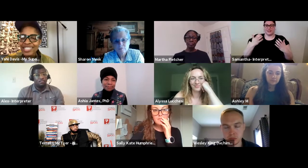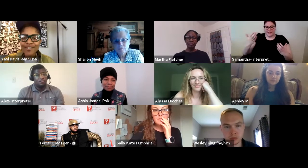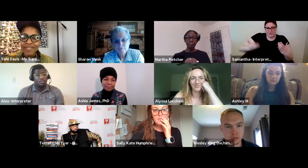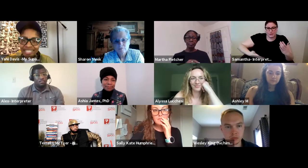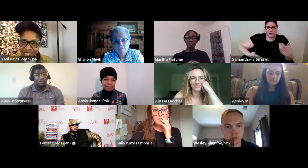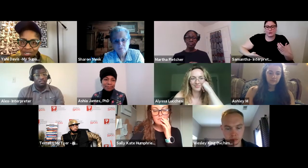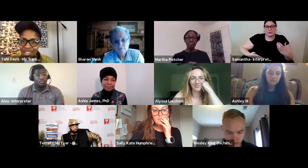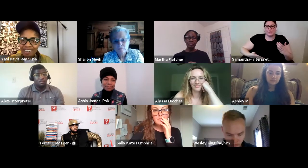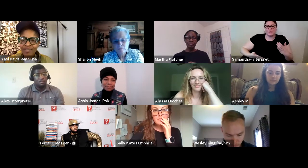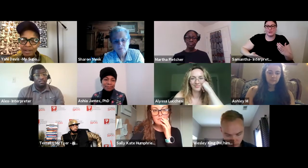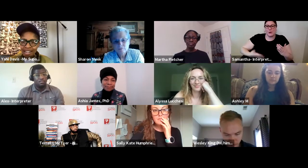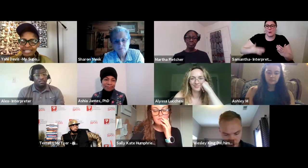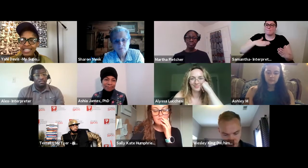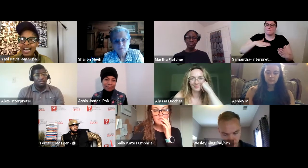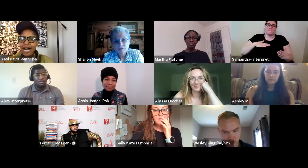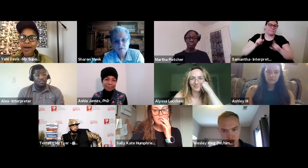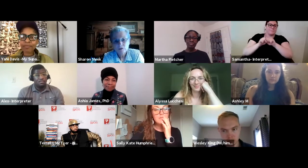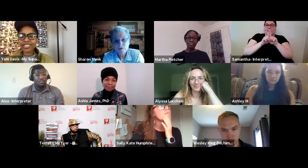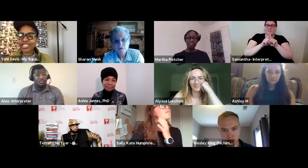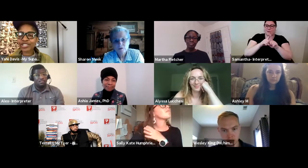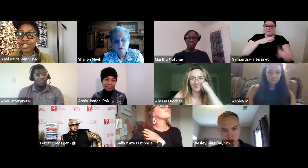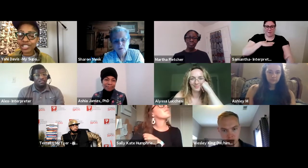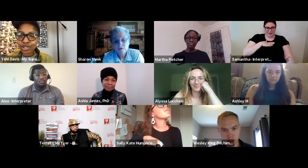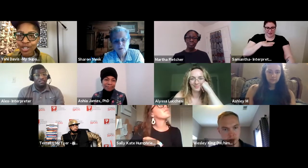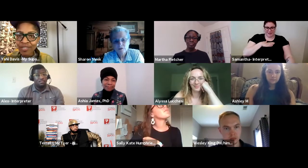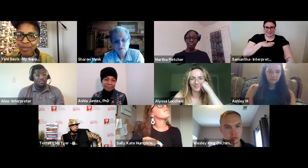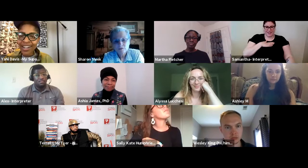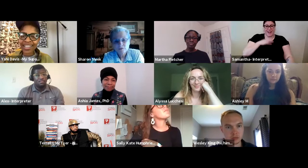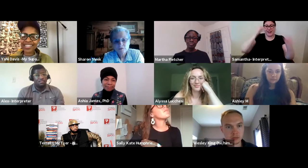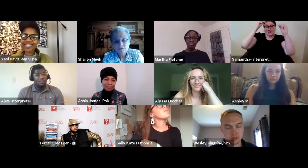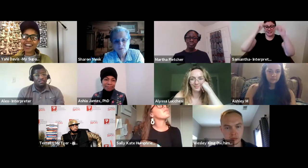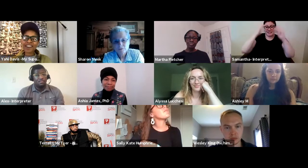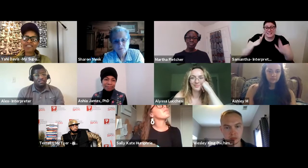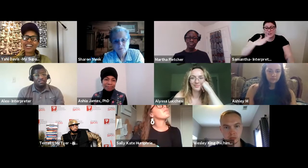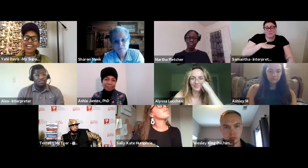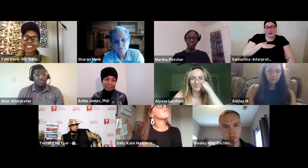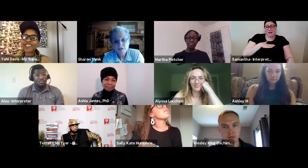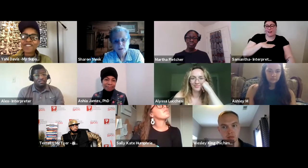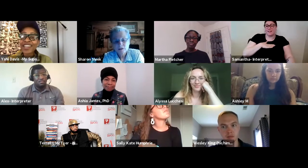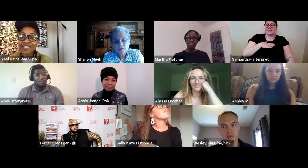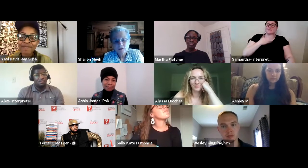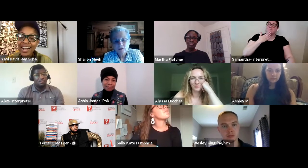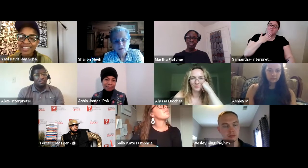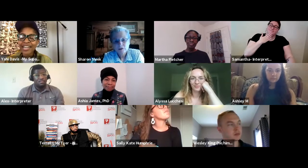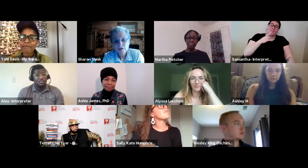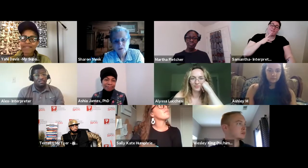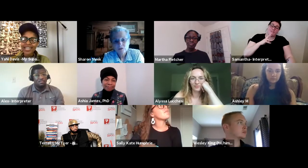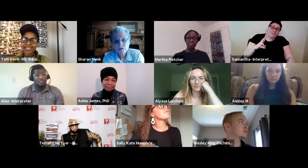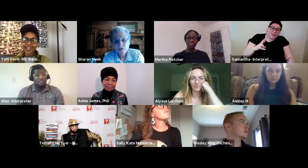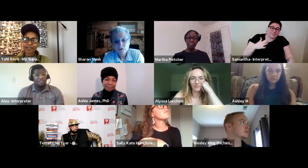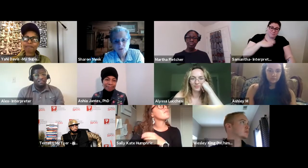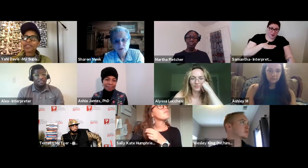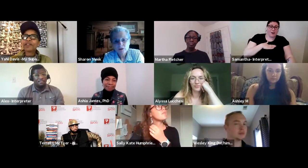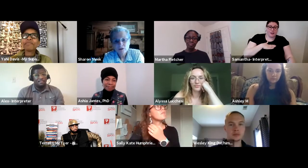a dear mentor of mine, a dear teacher of mine, a dear friend of mine that I